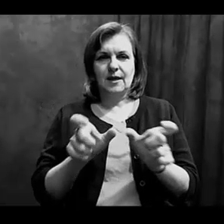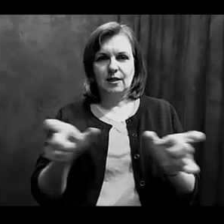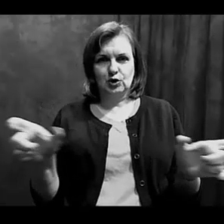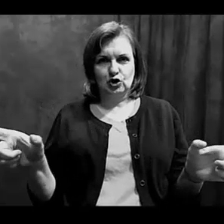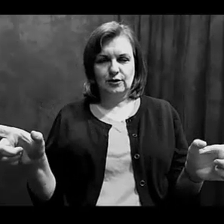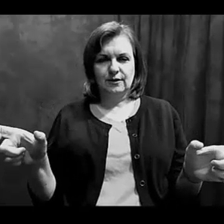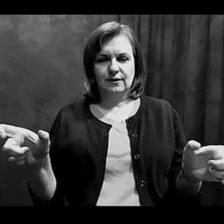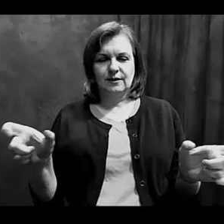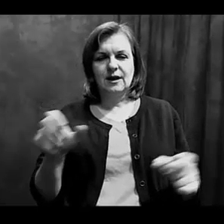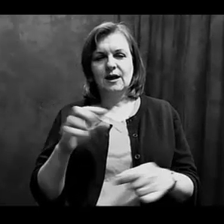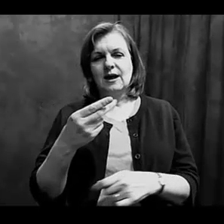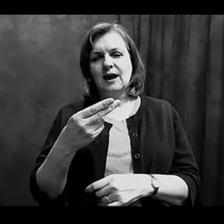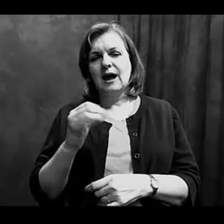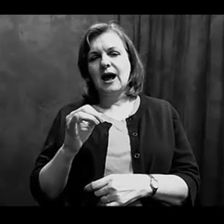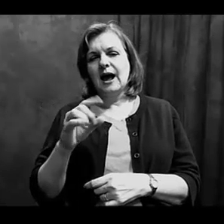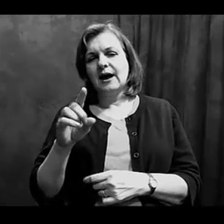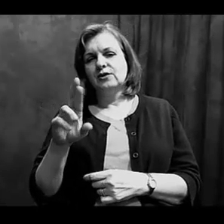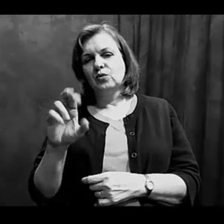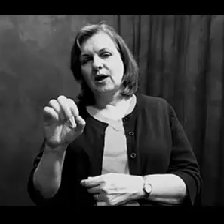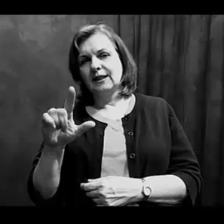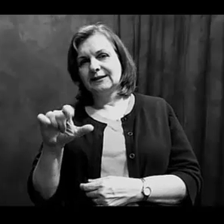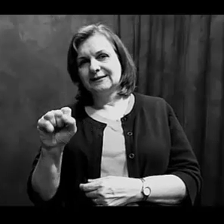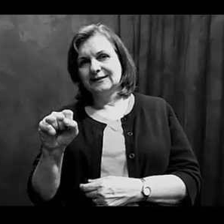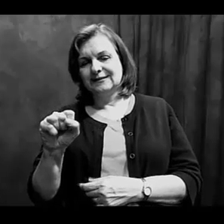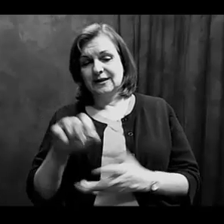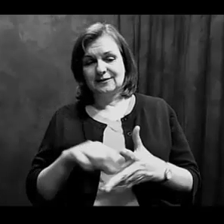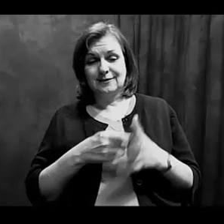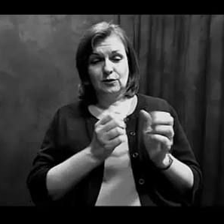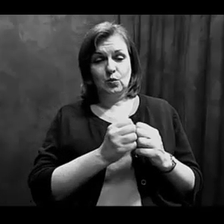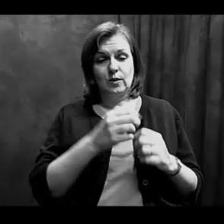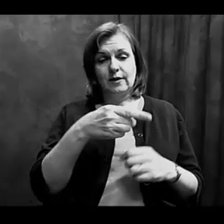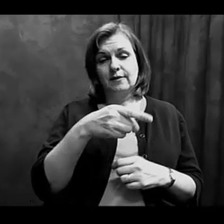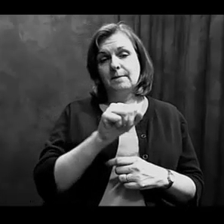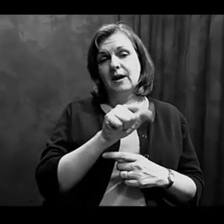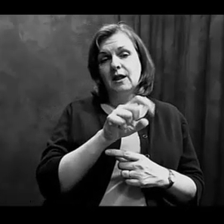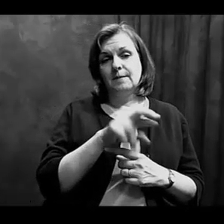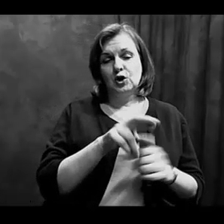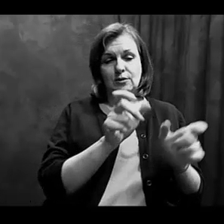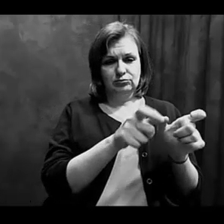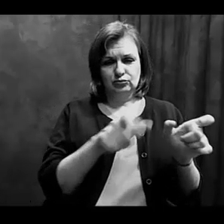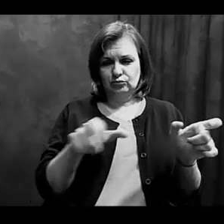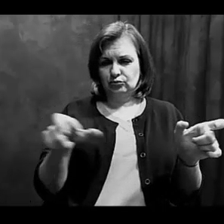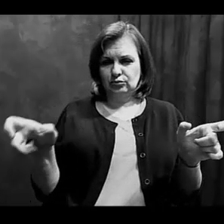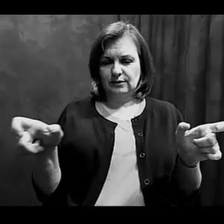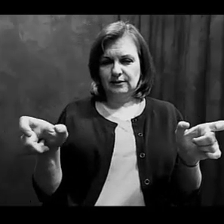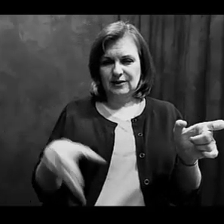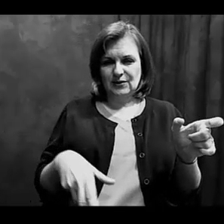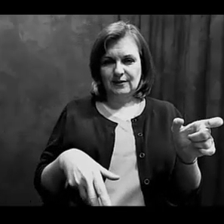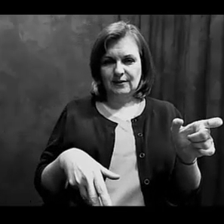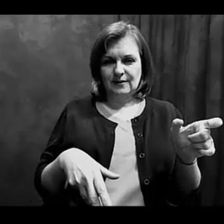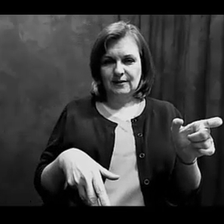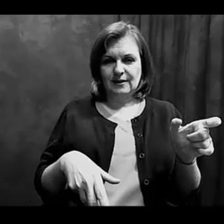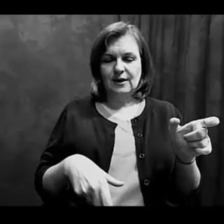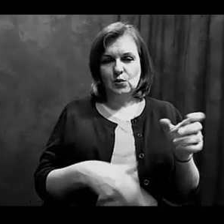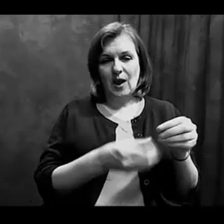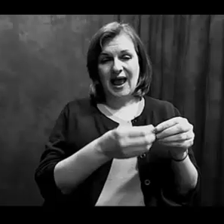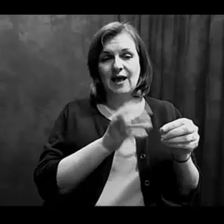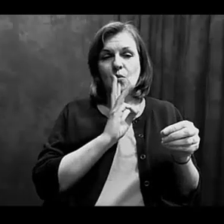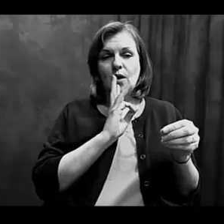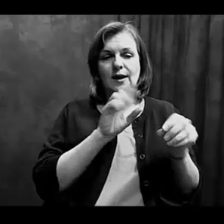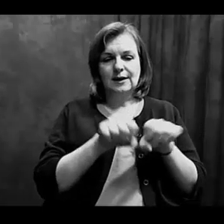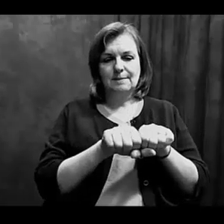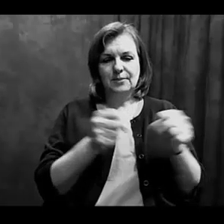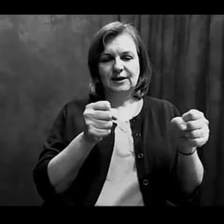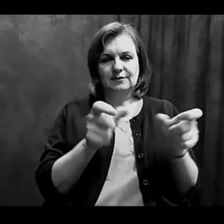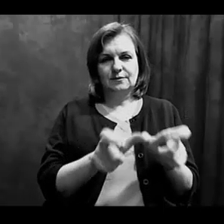break a polymer. So a hydrolysis reaction takes a polymer and turns it into a